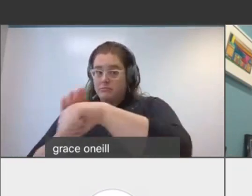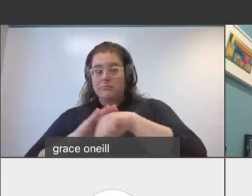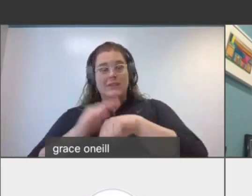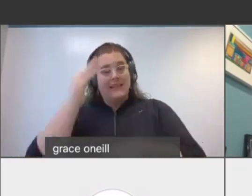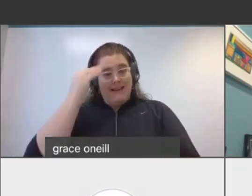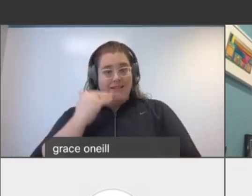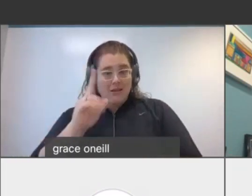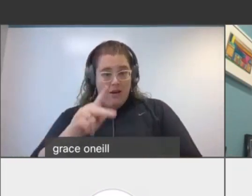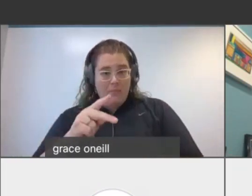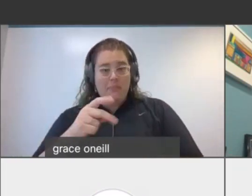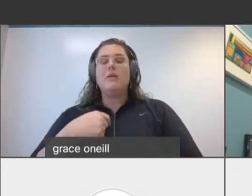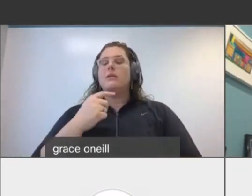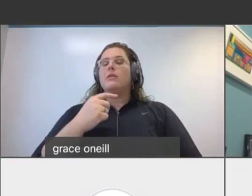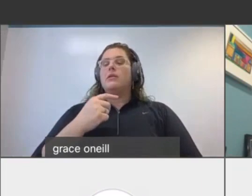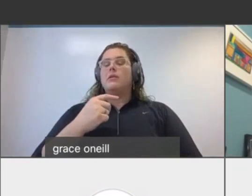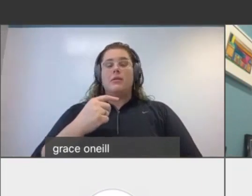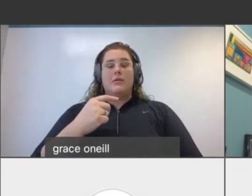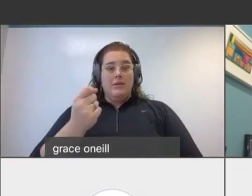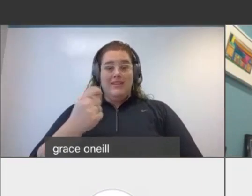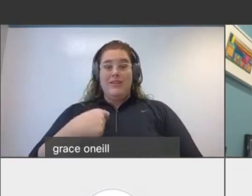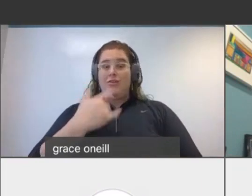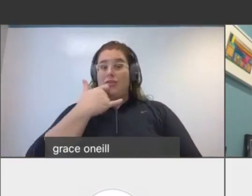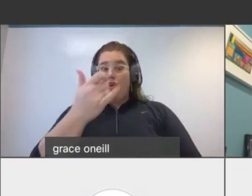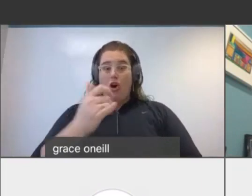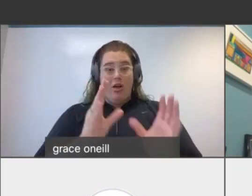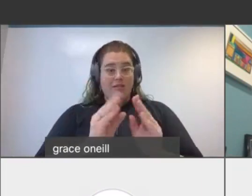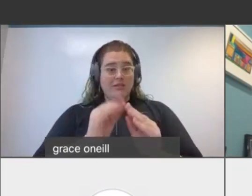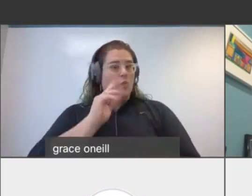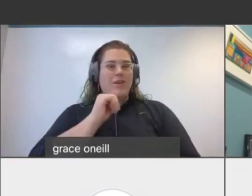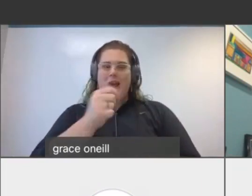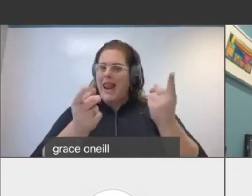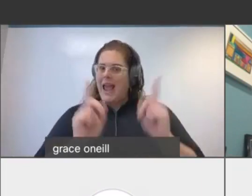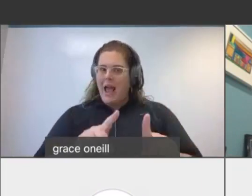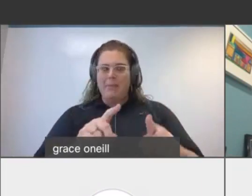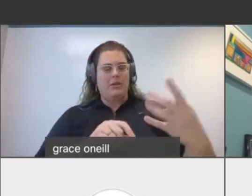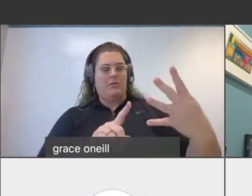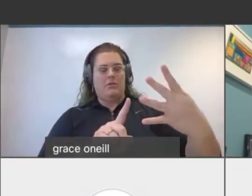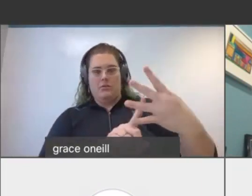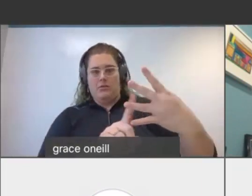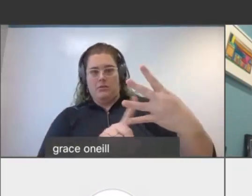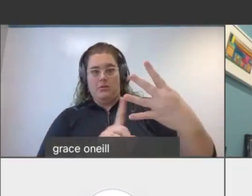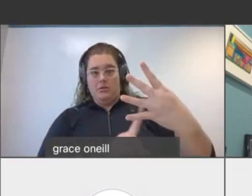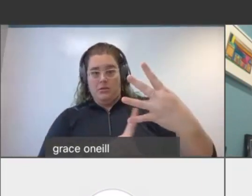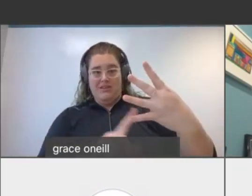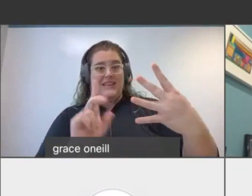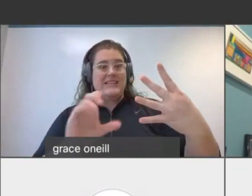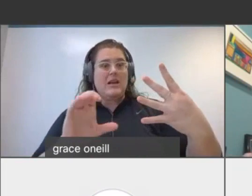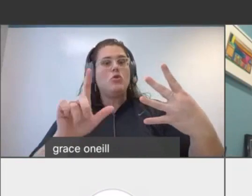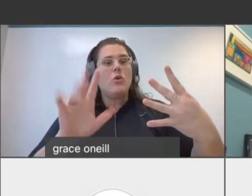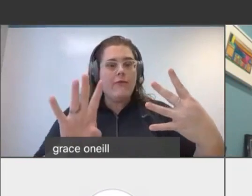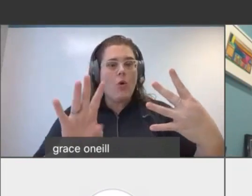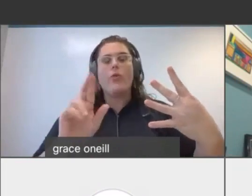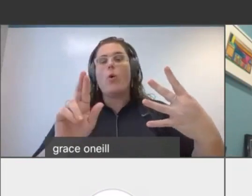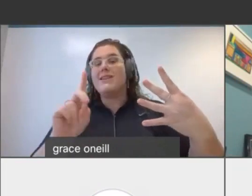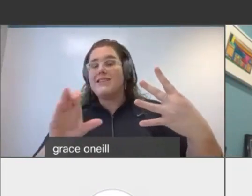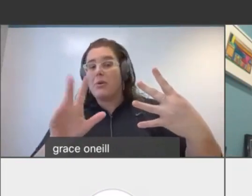we won't be having calls on December 24th or December 31st because both of those are